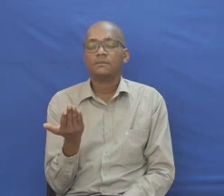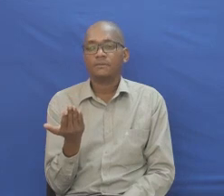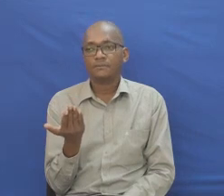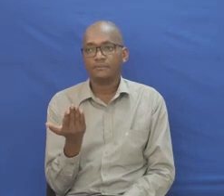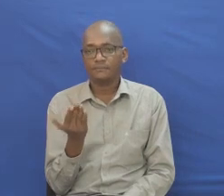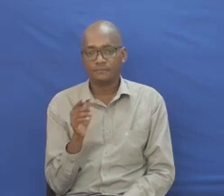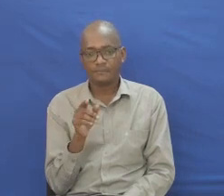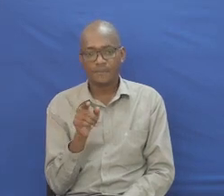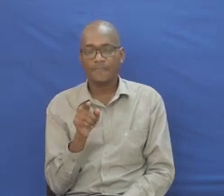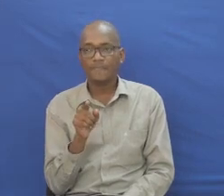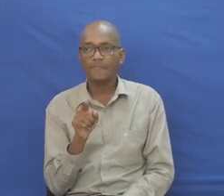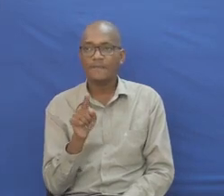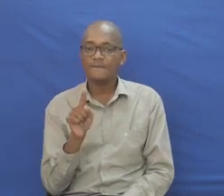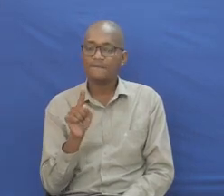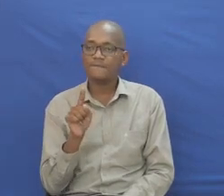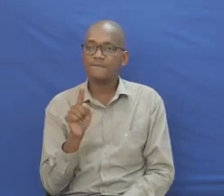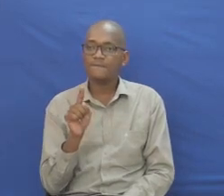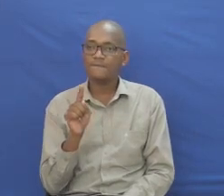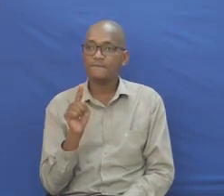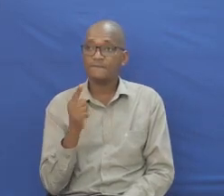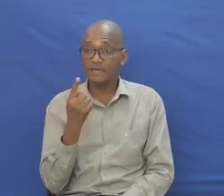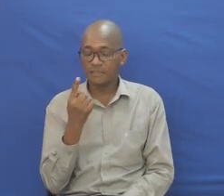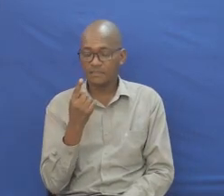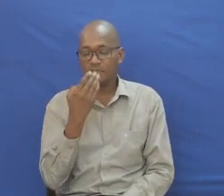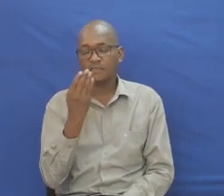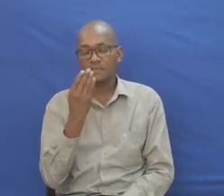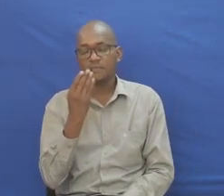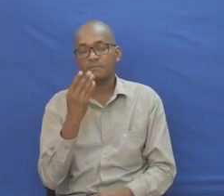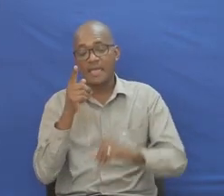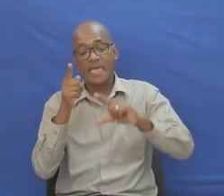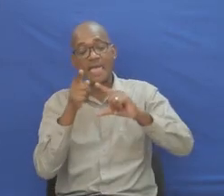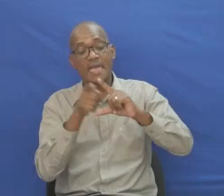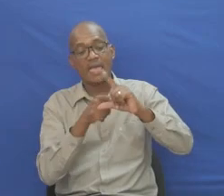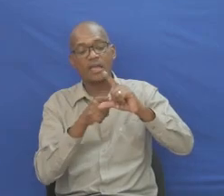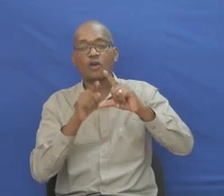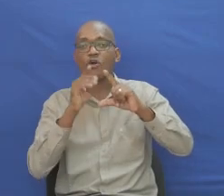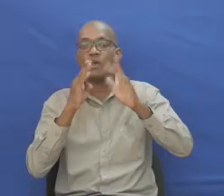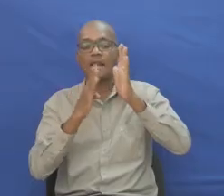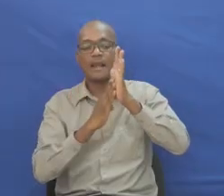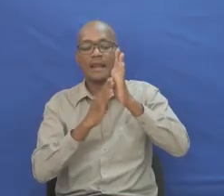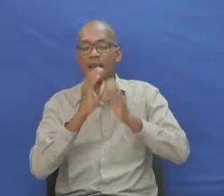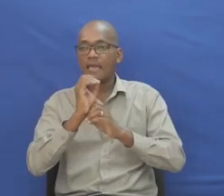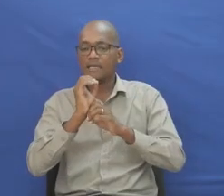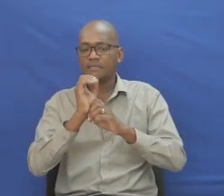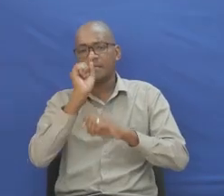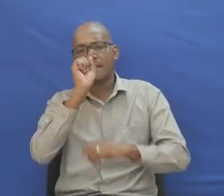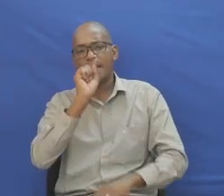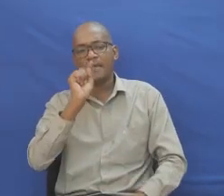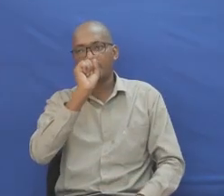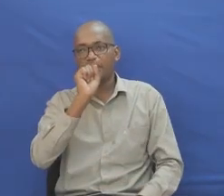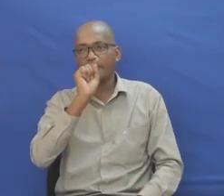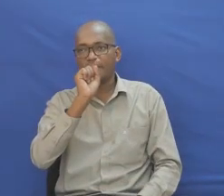faced by this angle which is 90 degrees. So if we're talking about right-angled triangle like this